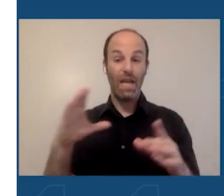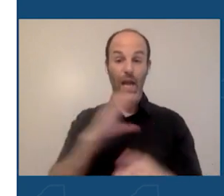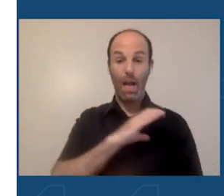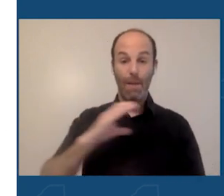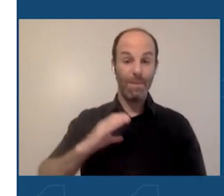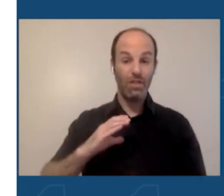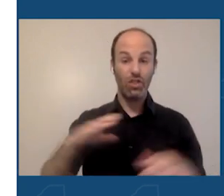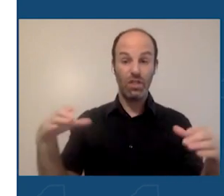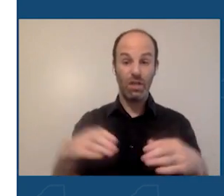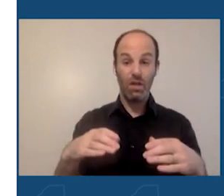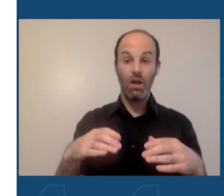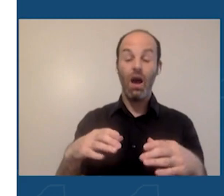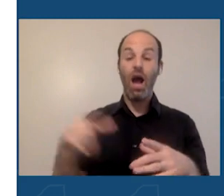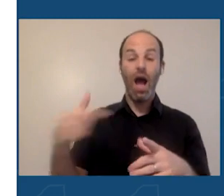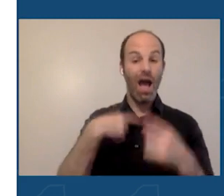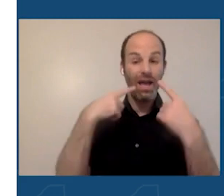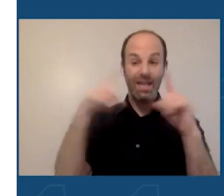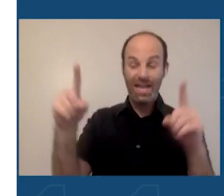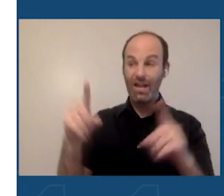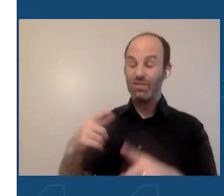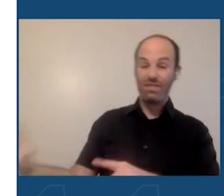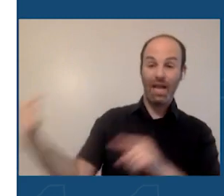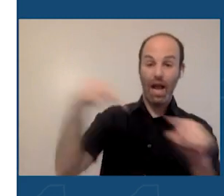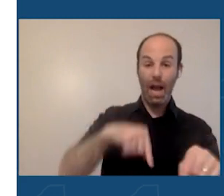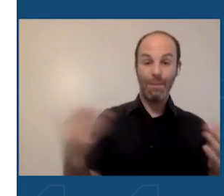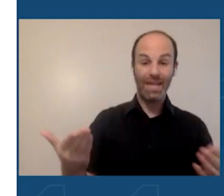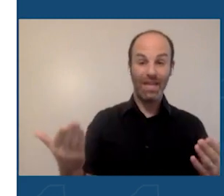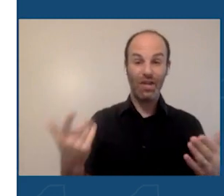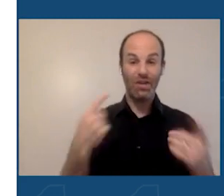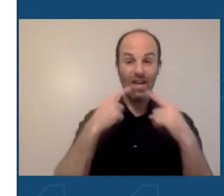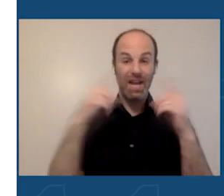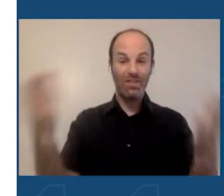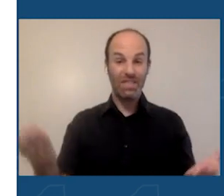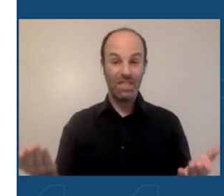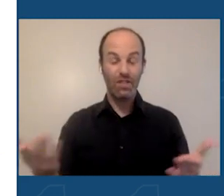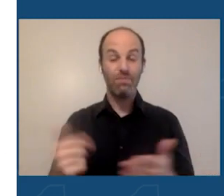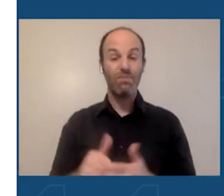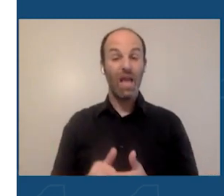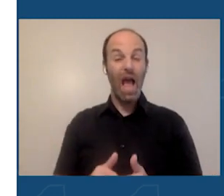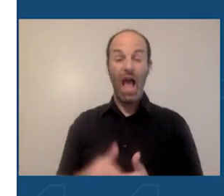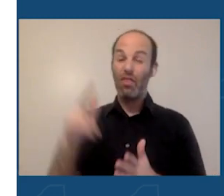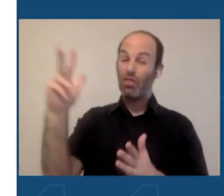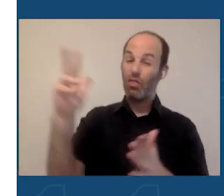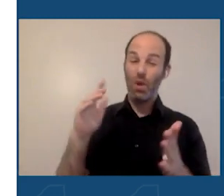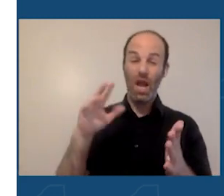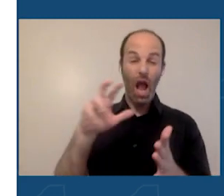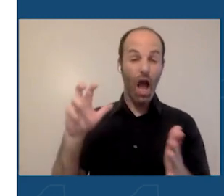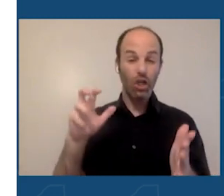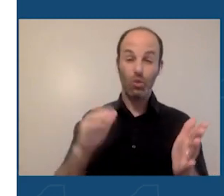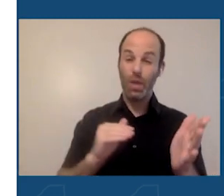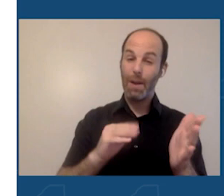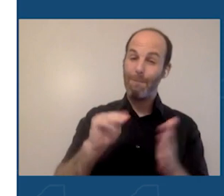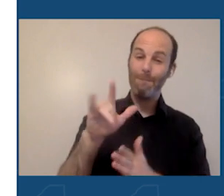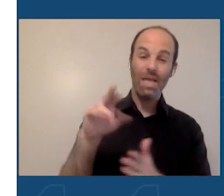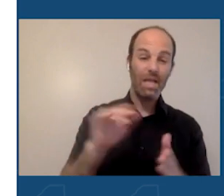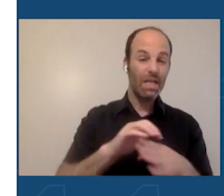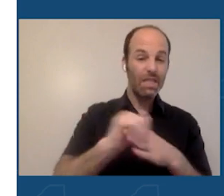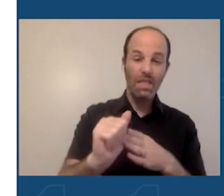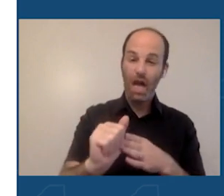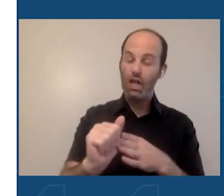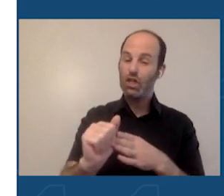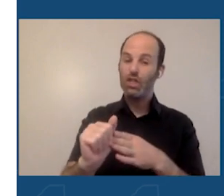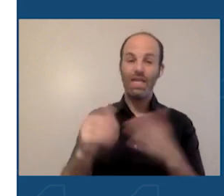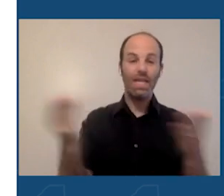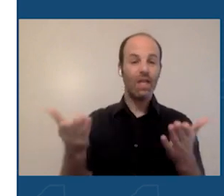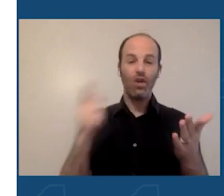Commission announcements. I always volunteered to come up here and do the ones here. And it was over $300 million on the table to help us fight back, build